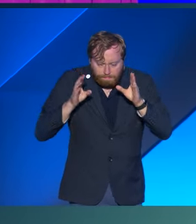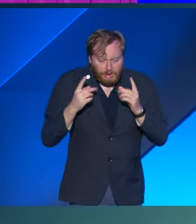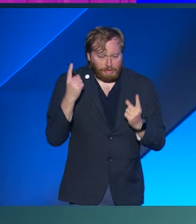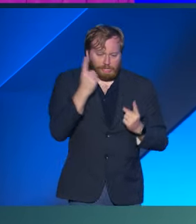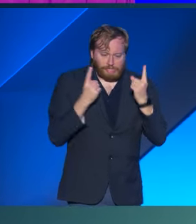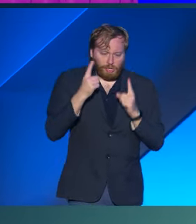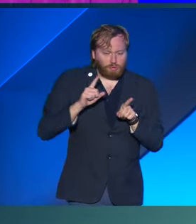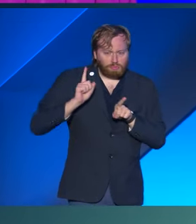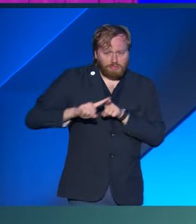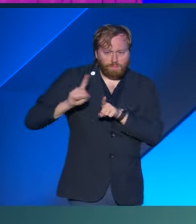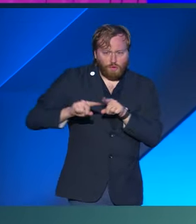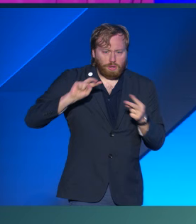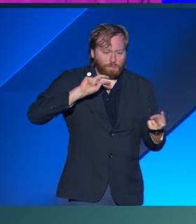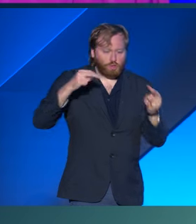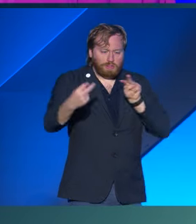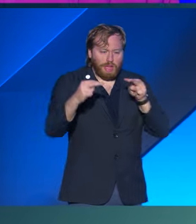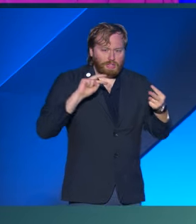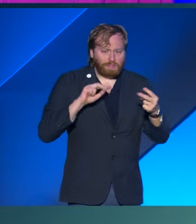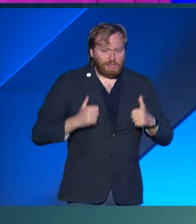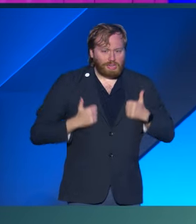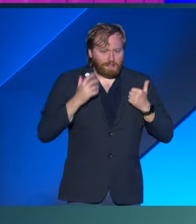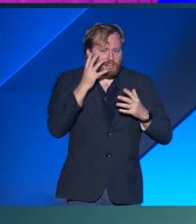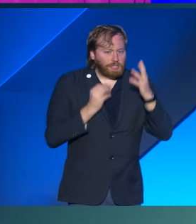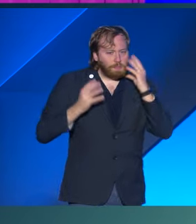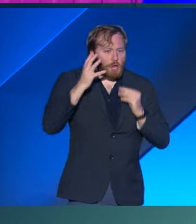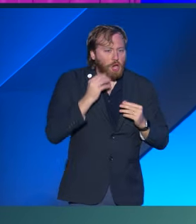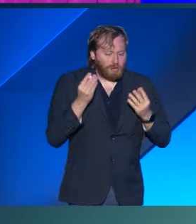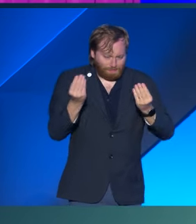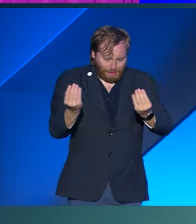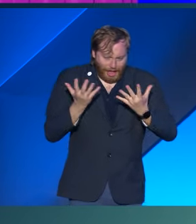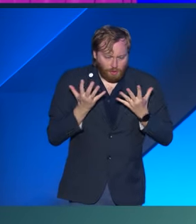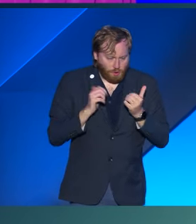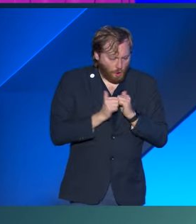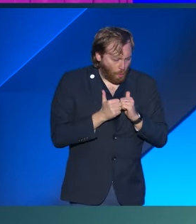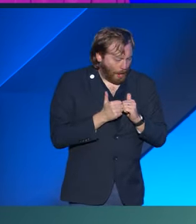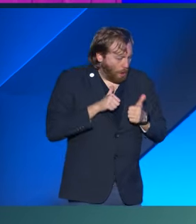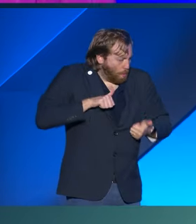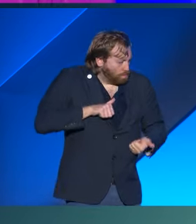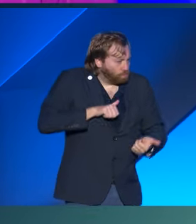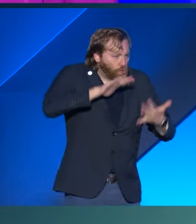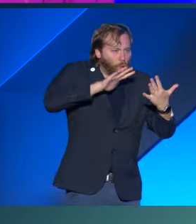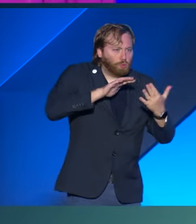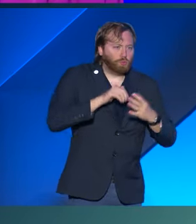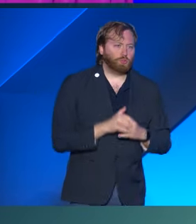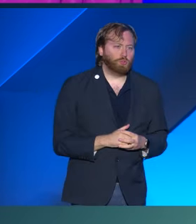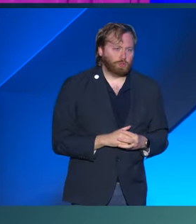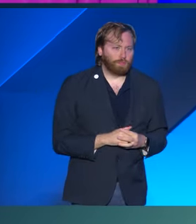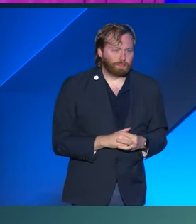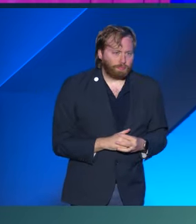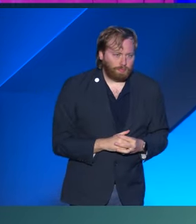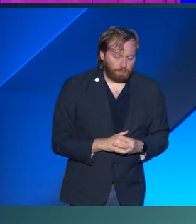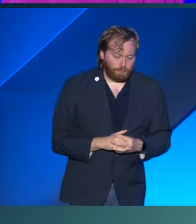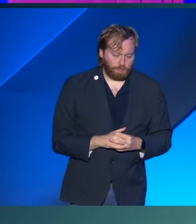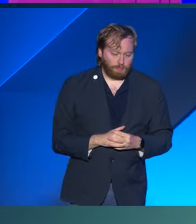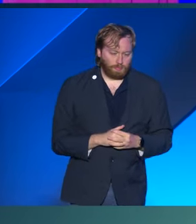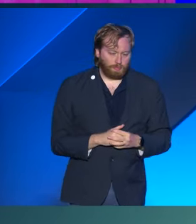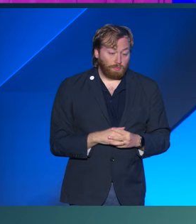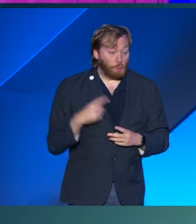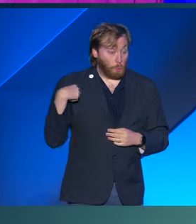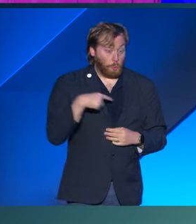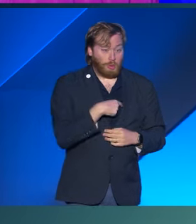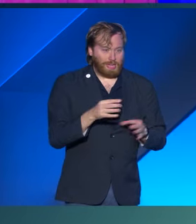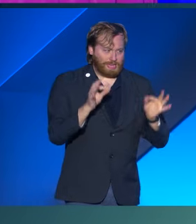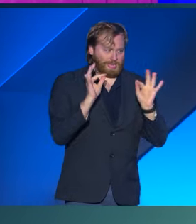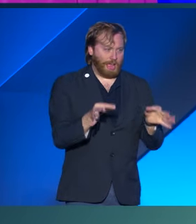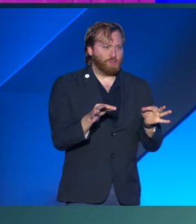lived experiences as we inform our approach. When we intentionally design teams